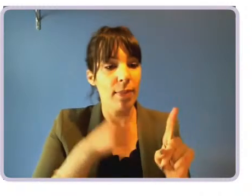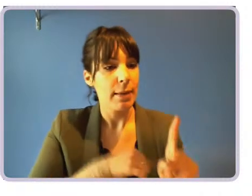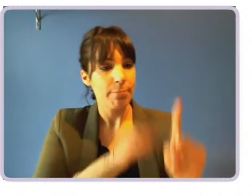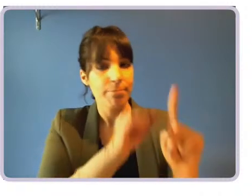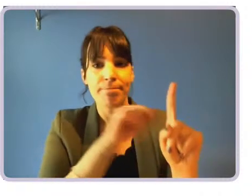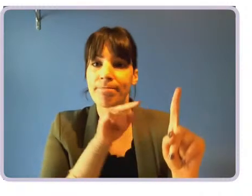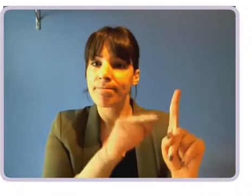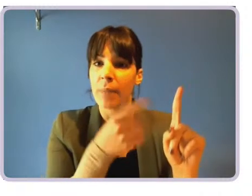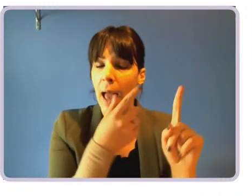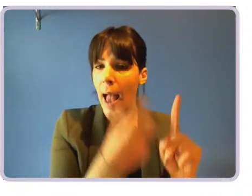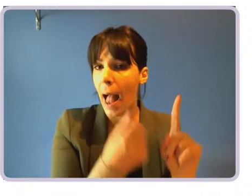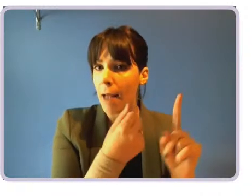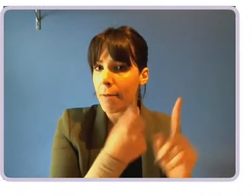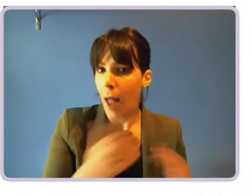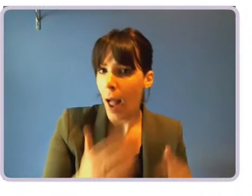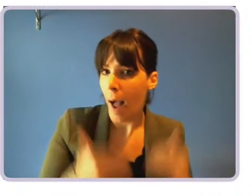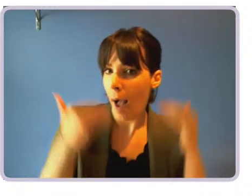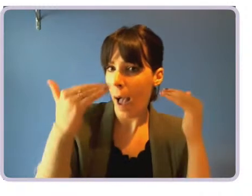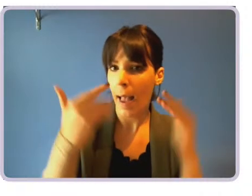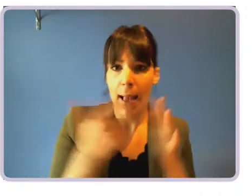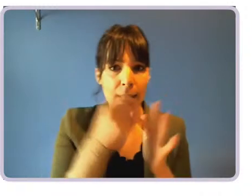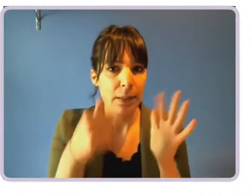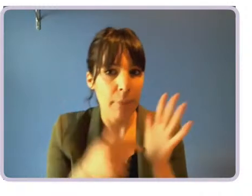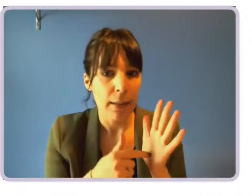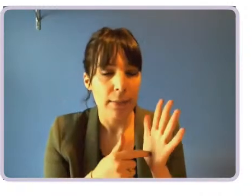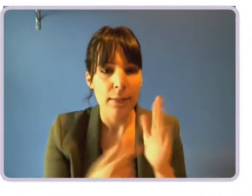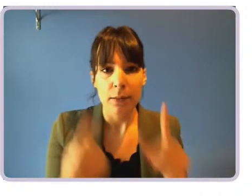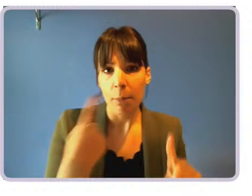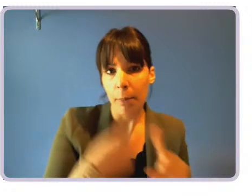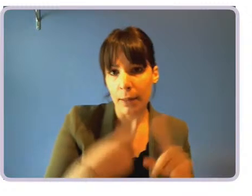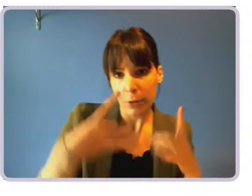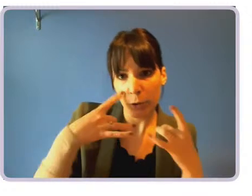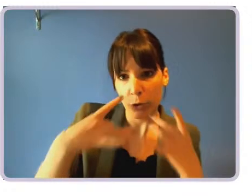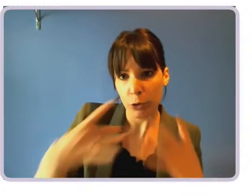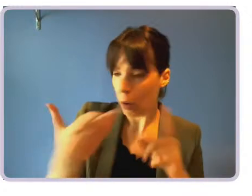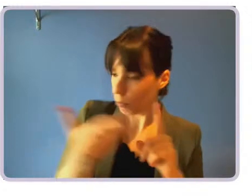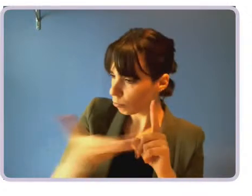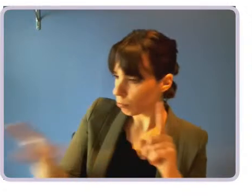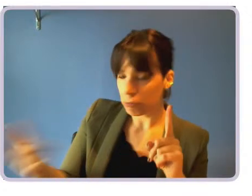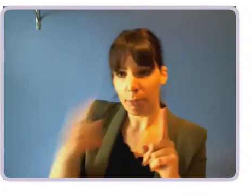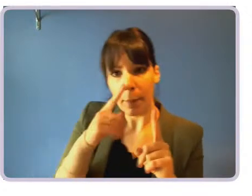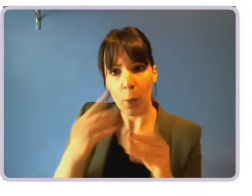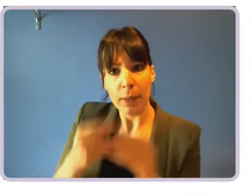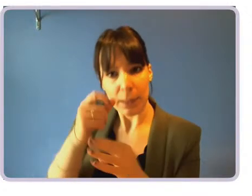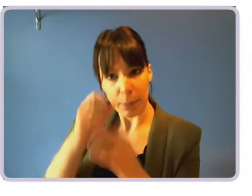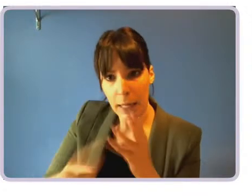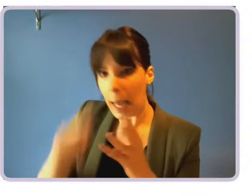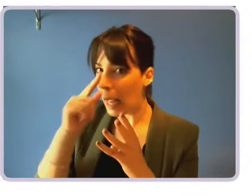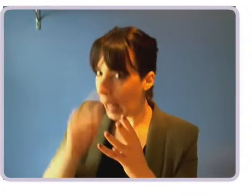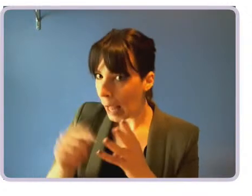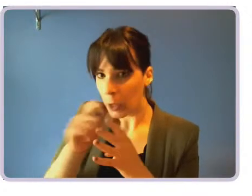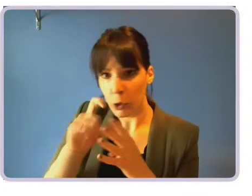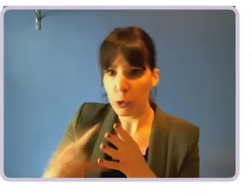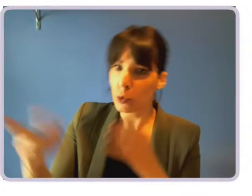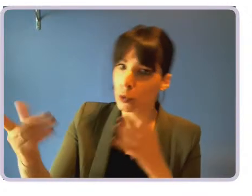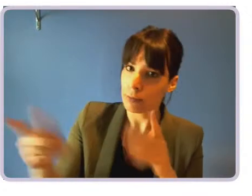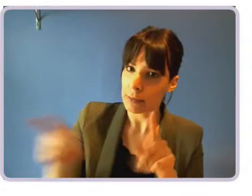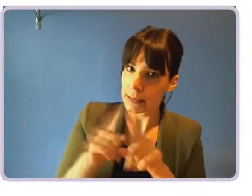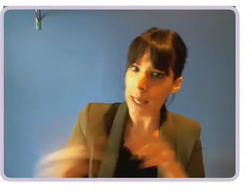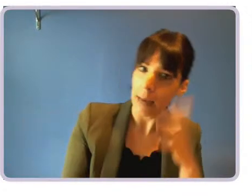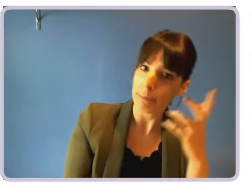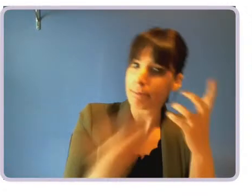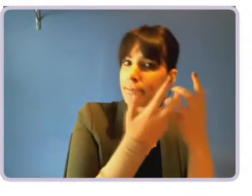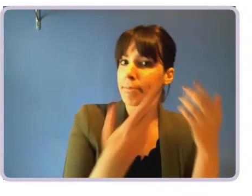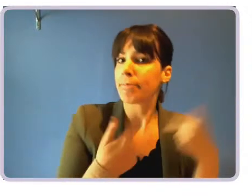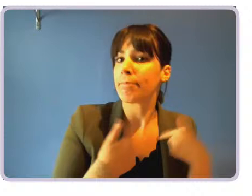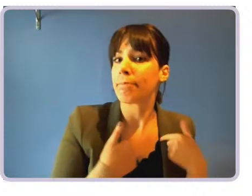optimism about what is possible for people with disability in making their own plan and navigating some of the challenges and the barriers through collaboration in the